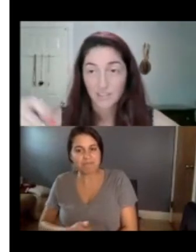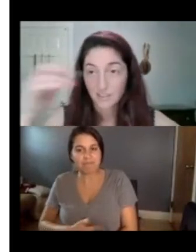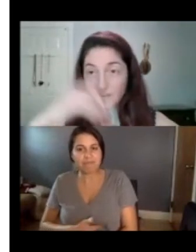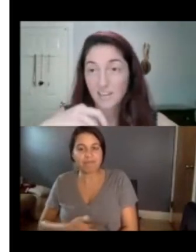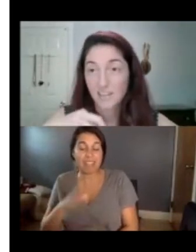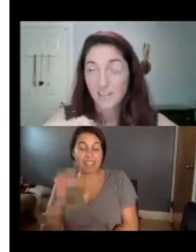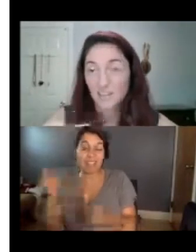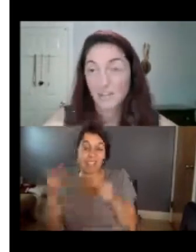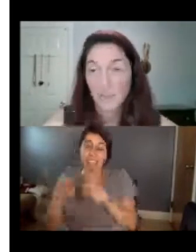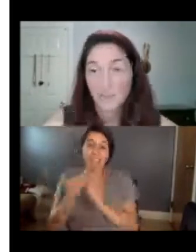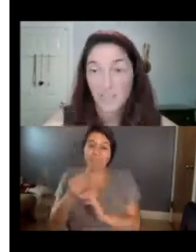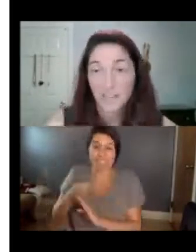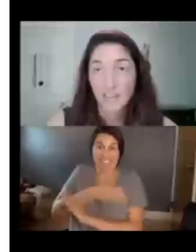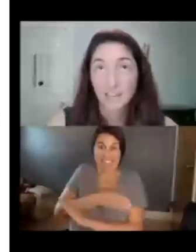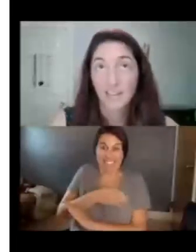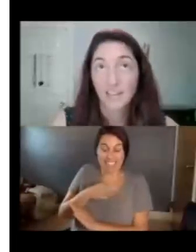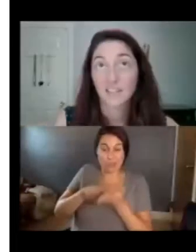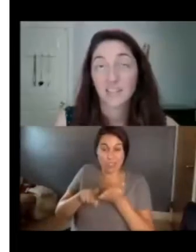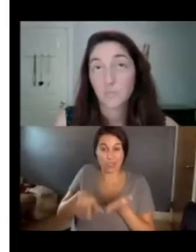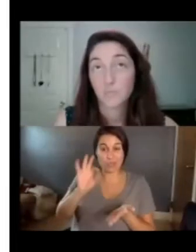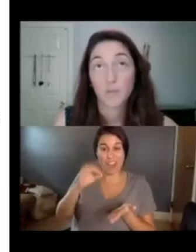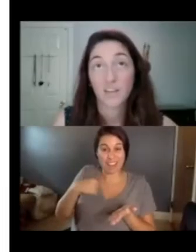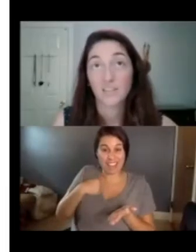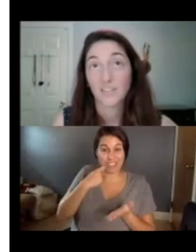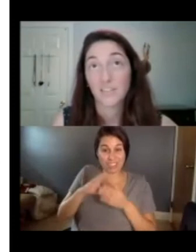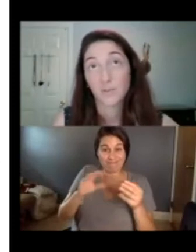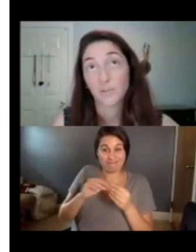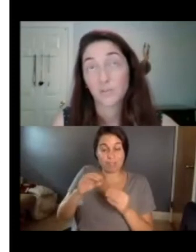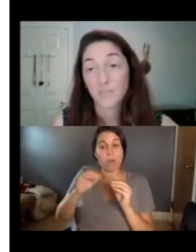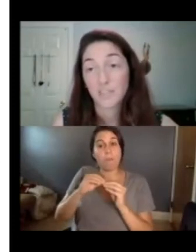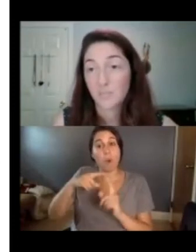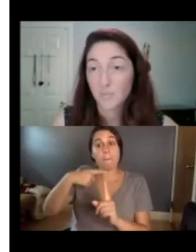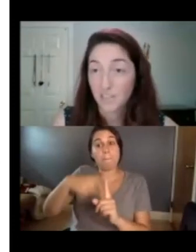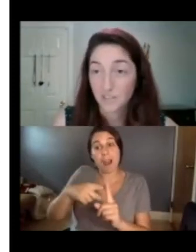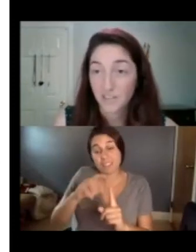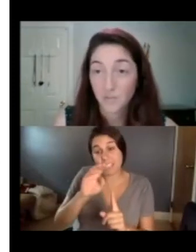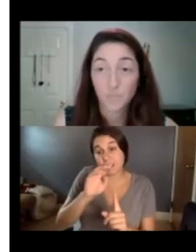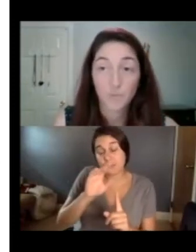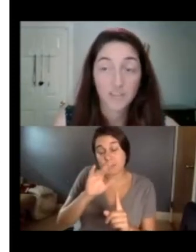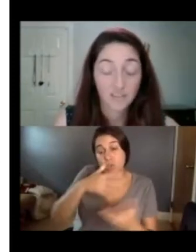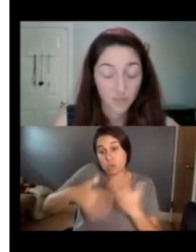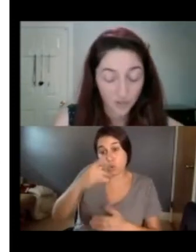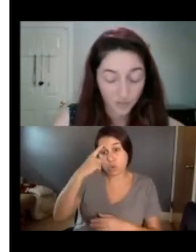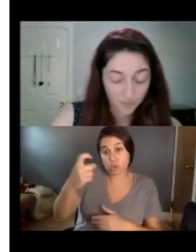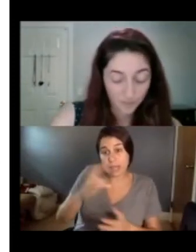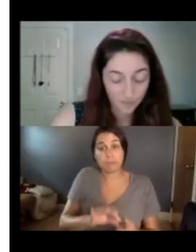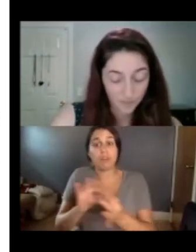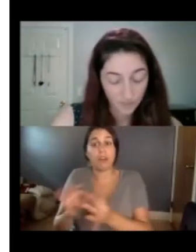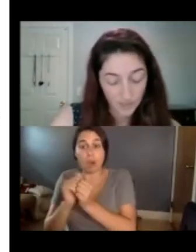up with the finding that I just talked about in the last slide, that more positive and social dreams seem to be associated with more positive